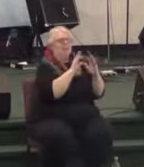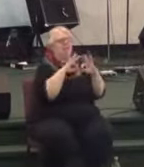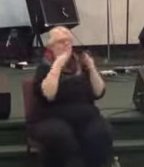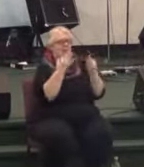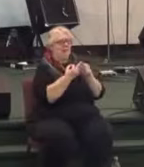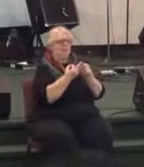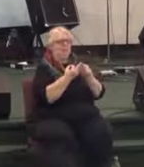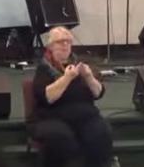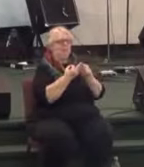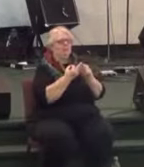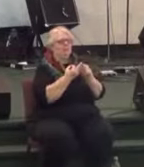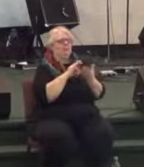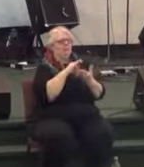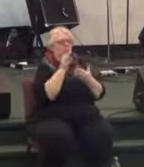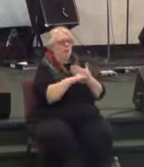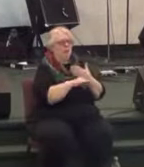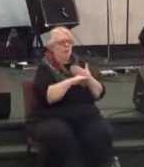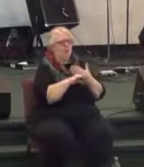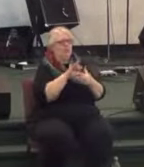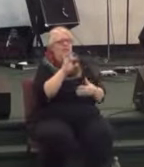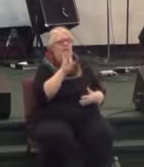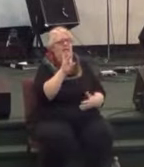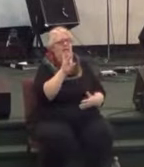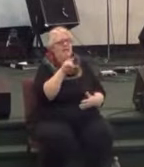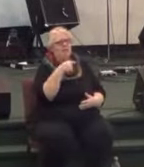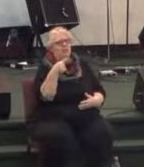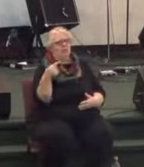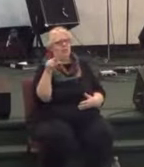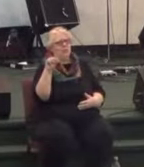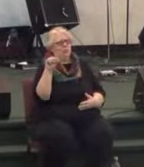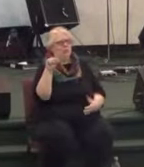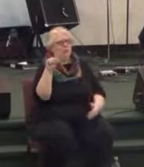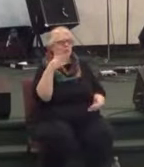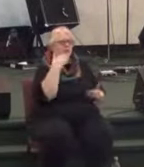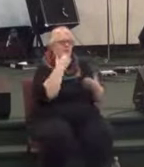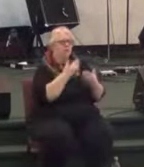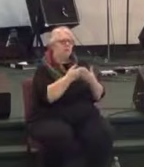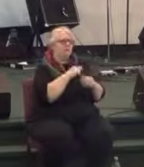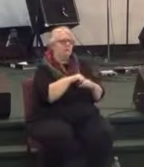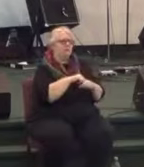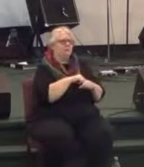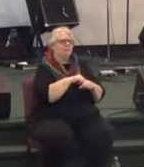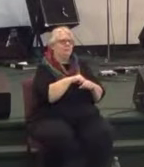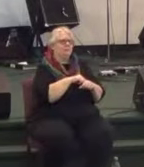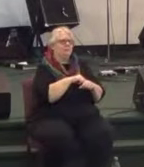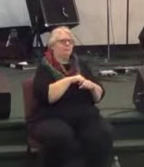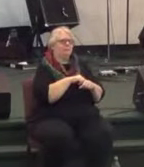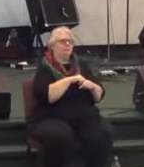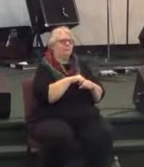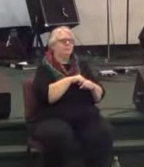18th, 19th, and the 20th. It'll be a really good time. Rachel Roos has got a salt